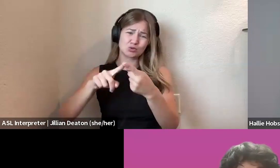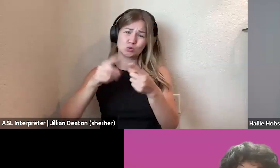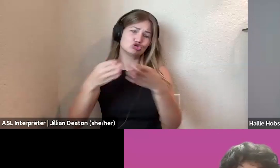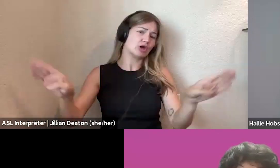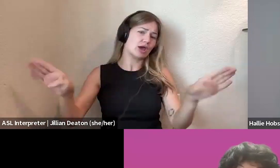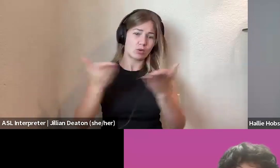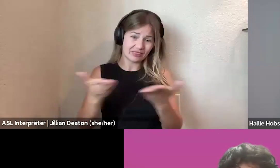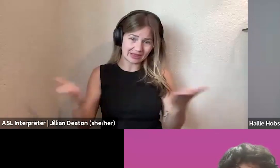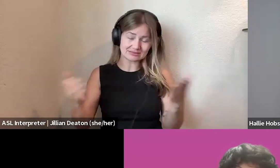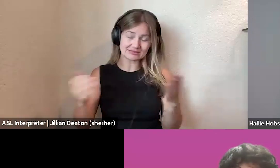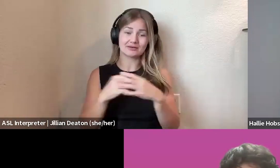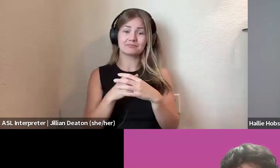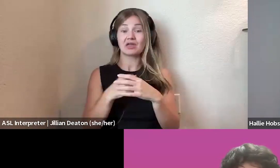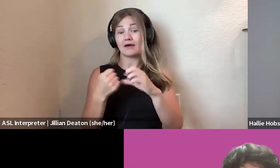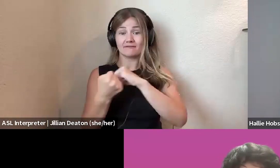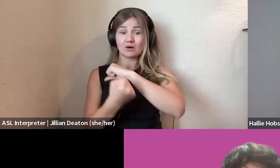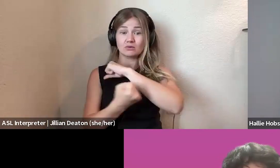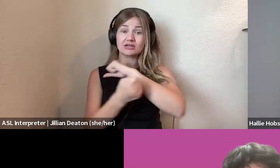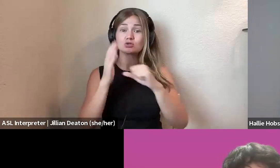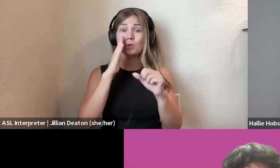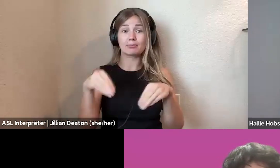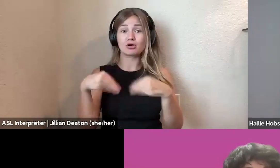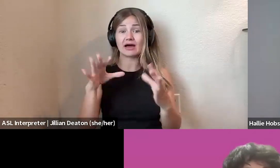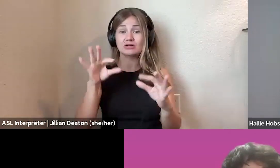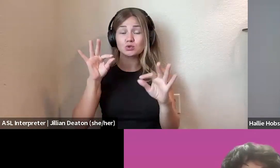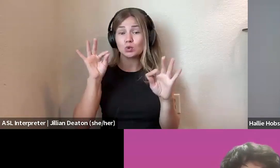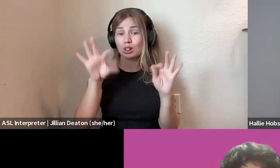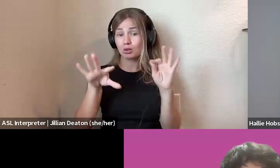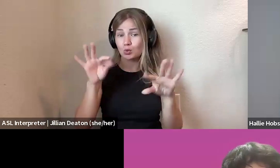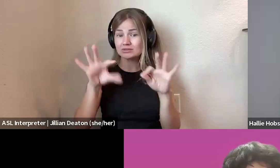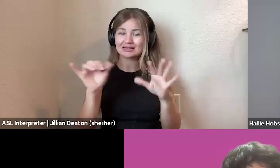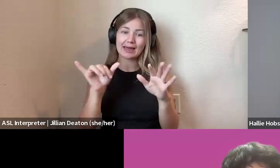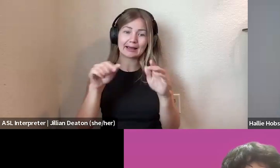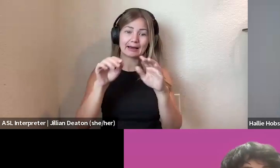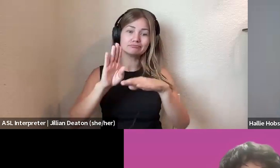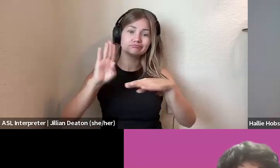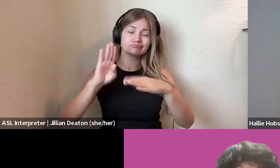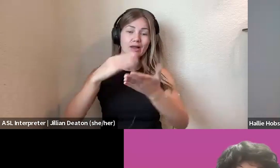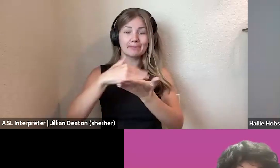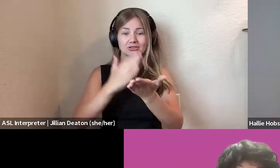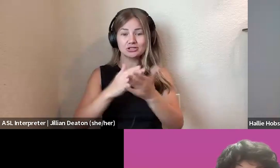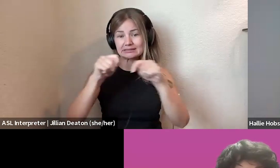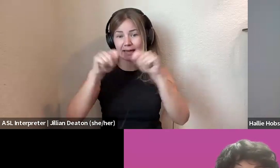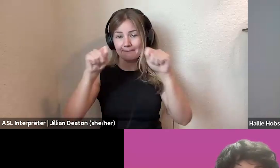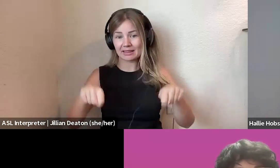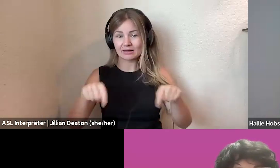Foundations, I think, will give you clues. They might have a budget template. They might have very specific